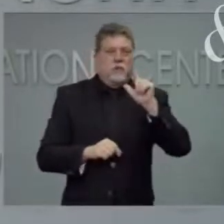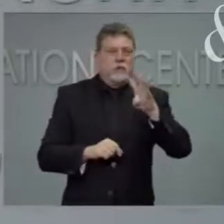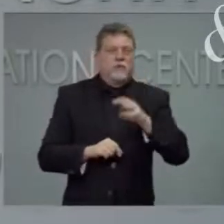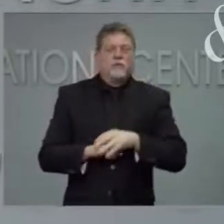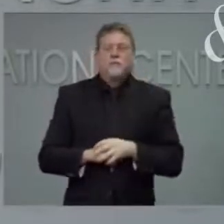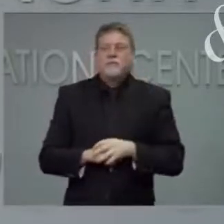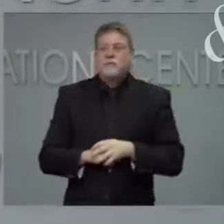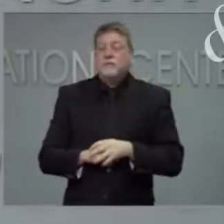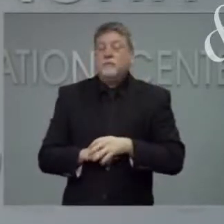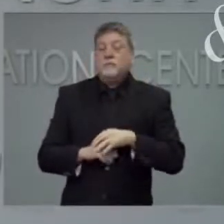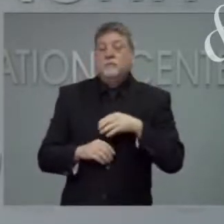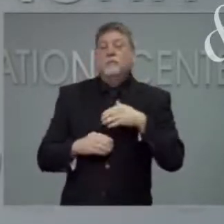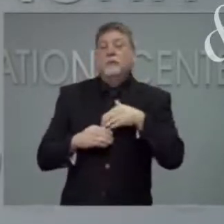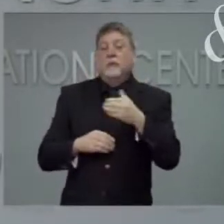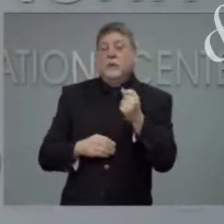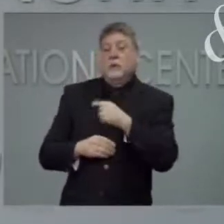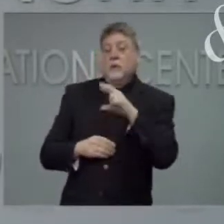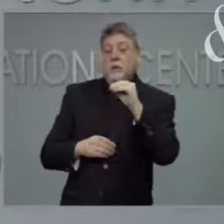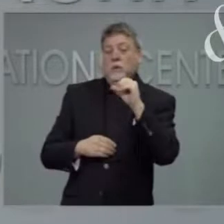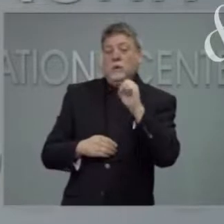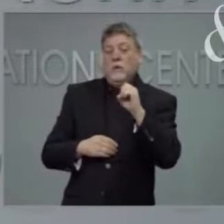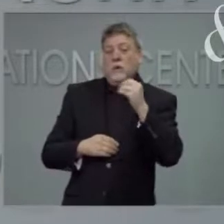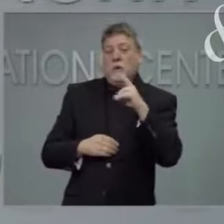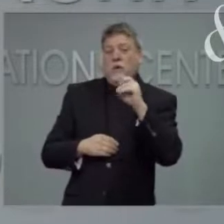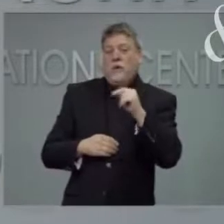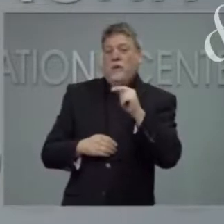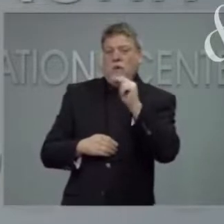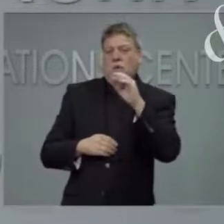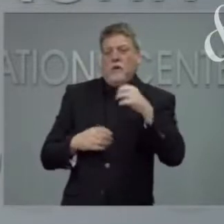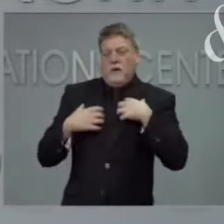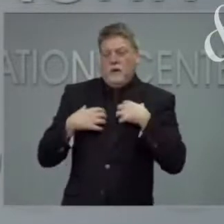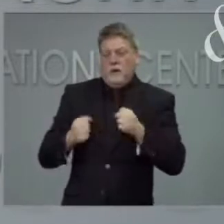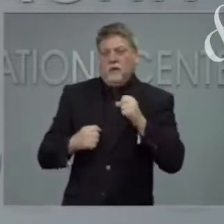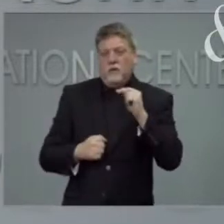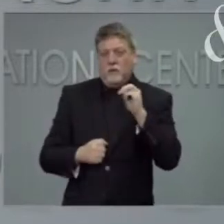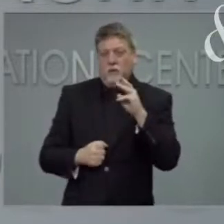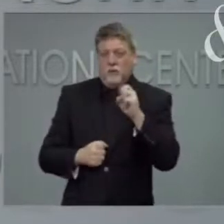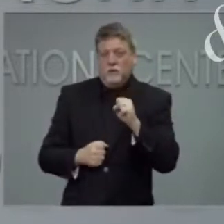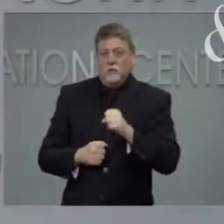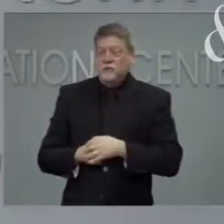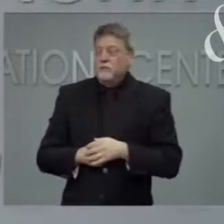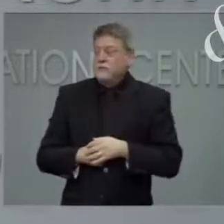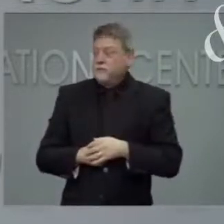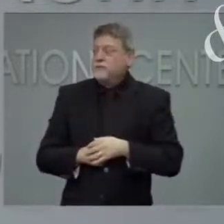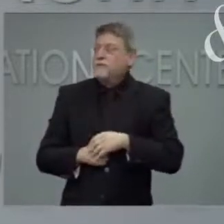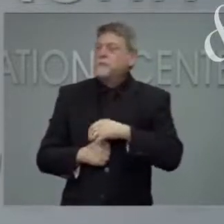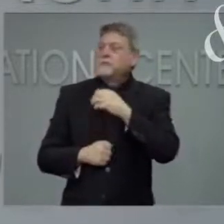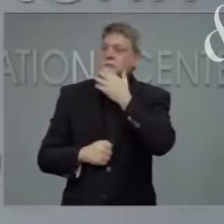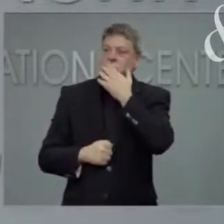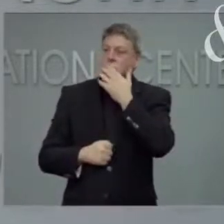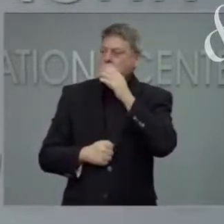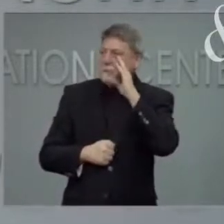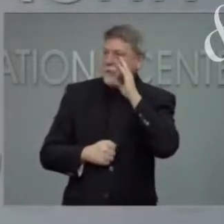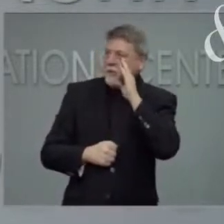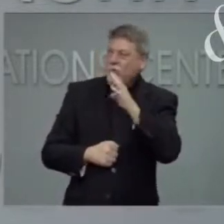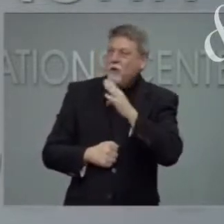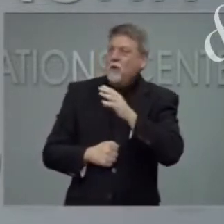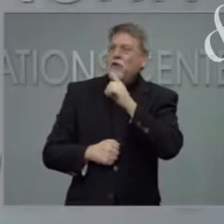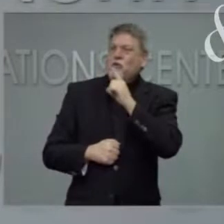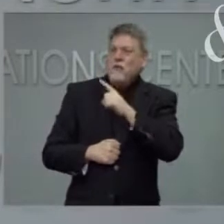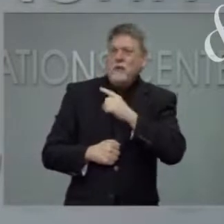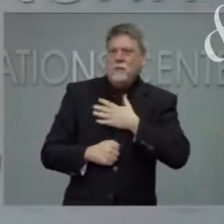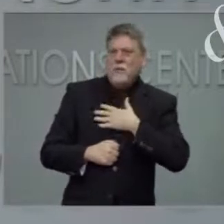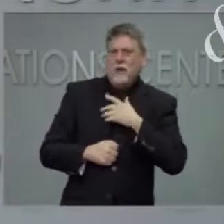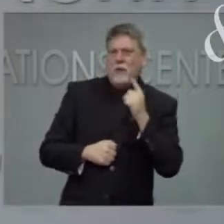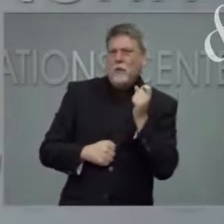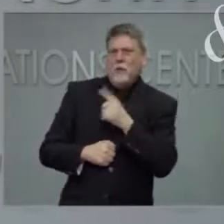Our next question is from Rose Hoban with North Carolina Health News. Hi, it turns out this is a little bit of a follow-on